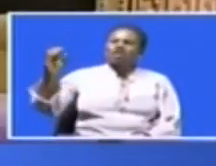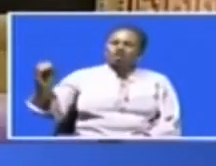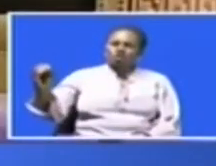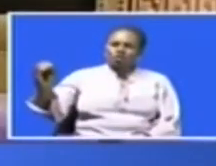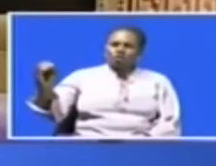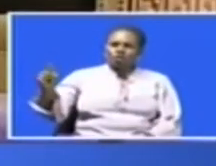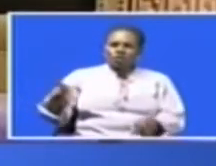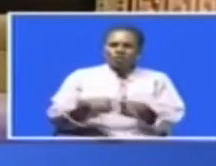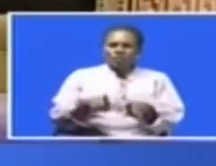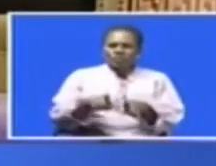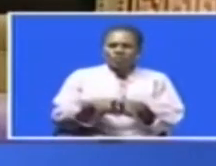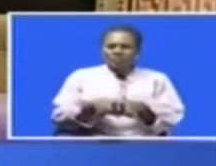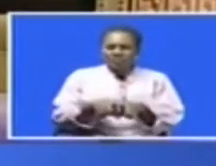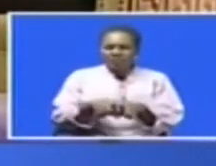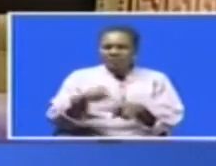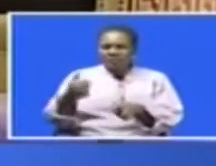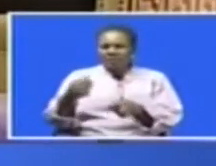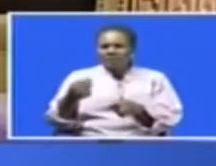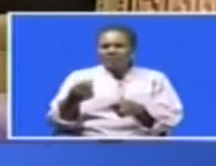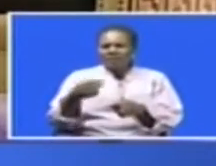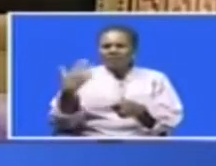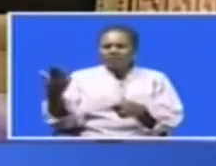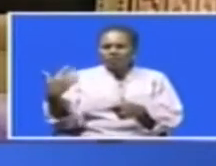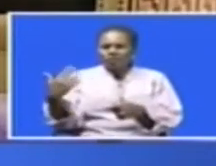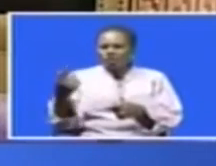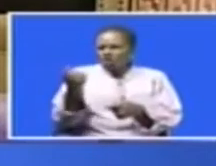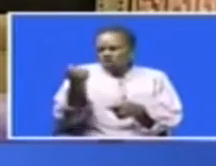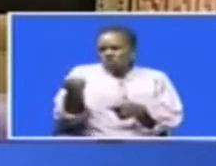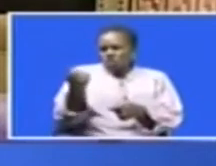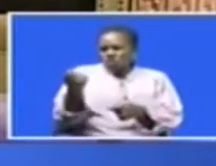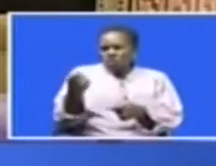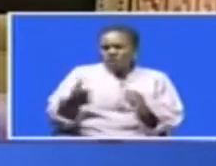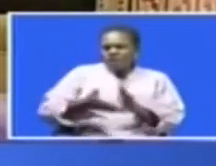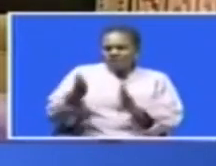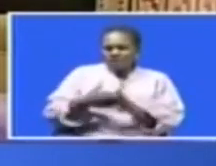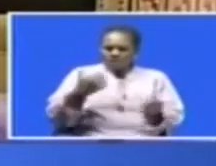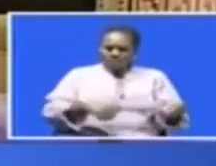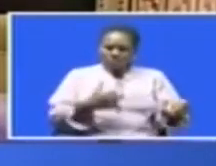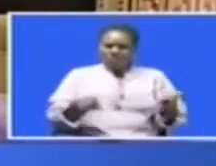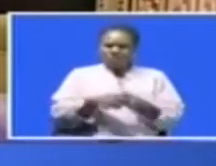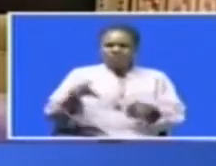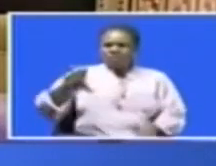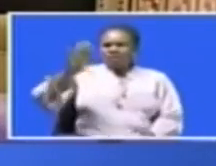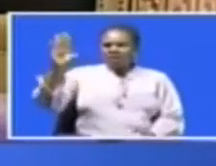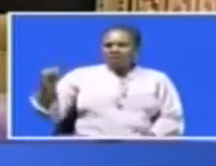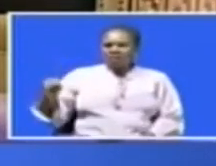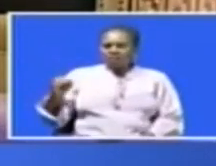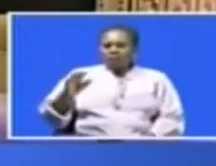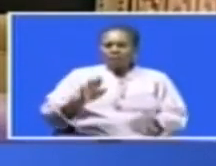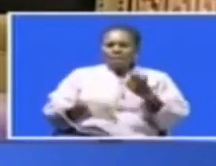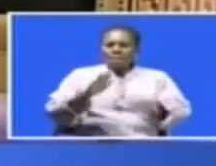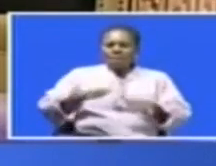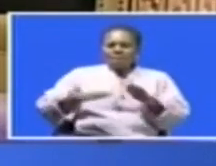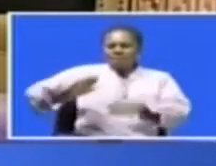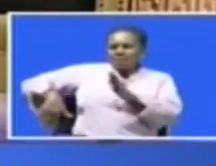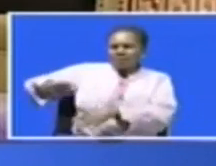And then I play the mandolin, which is a little smaller guitar that you got to really pick fast. I play the African djembe drum. I learned